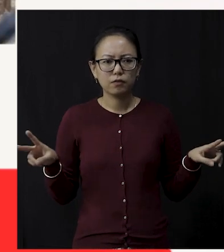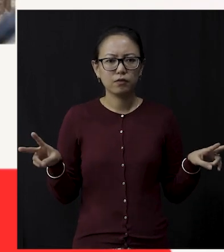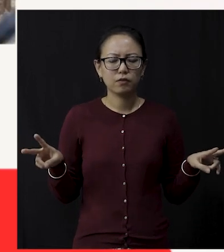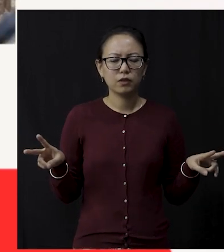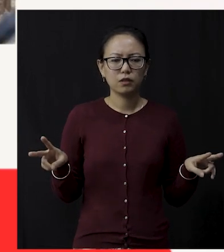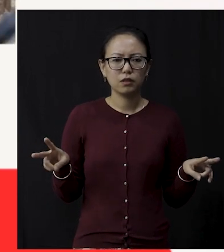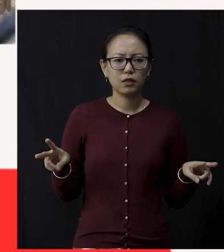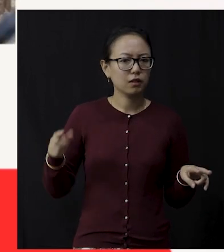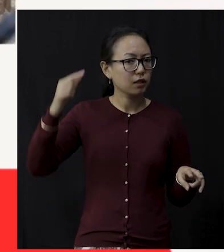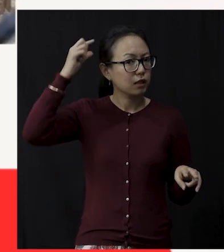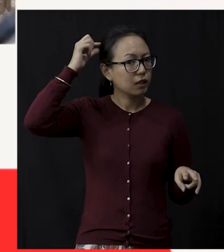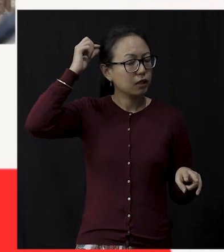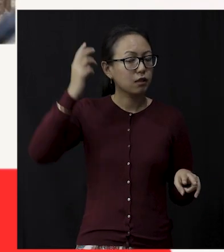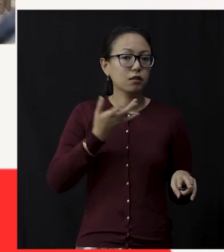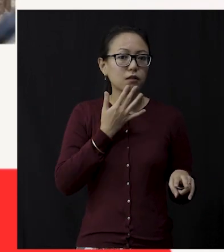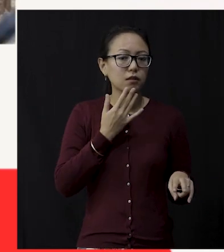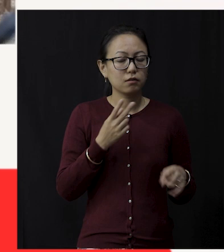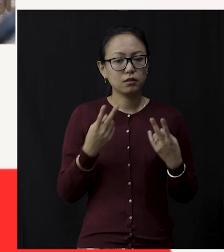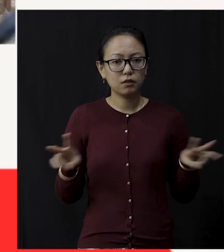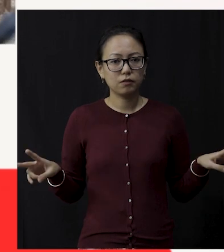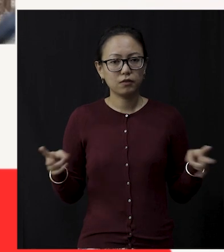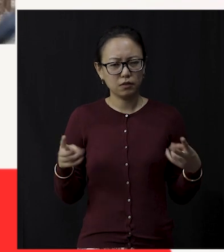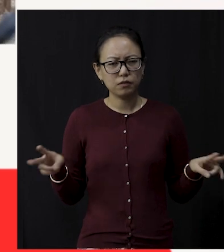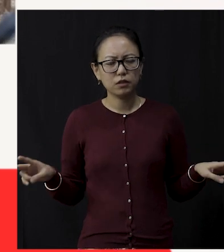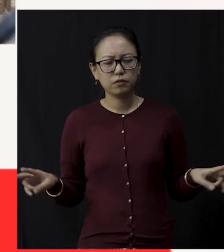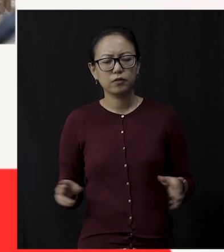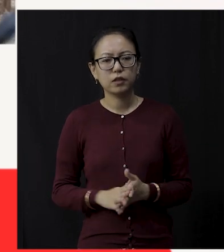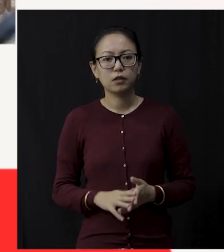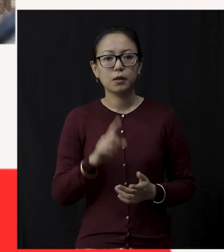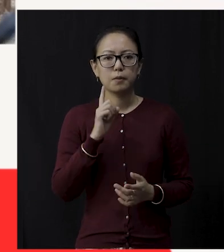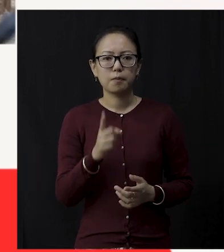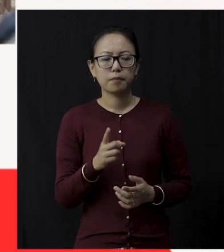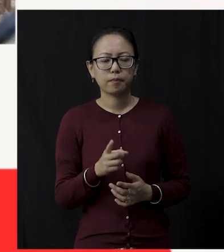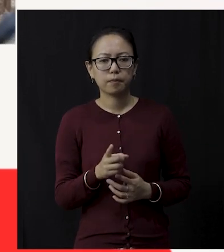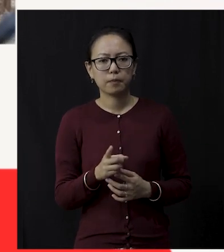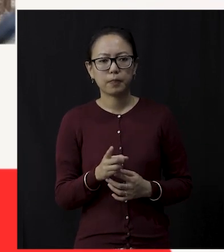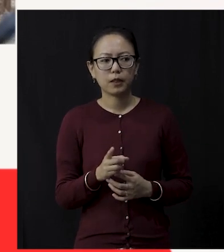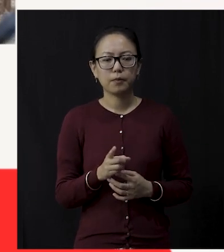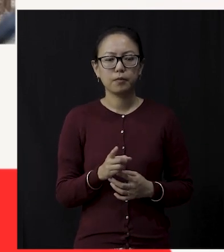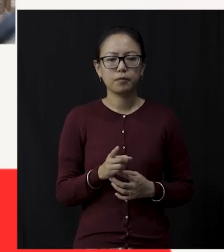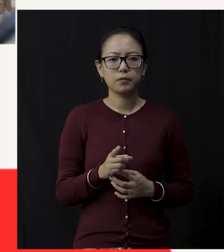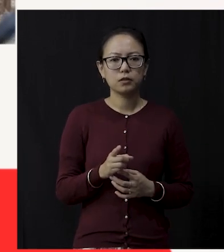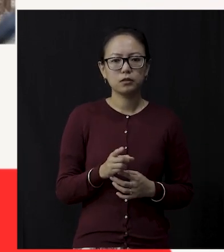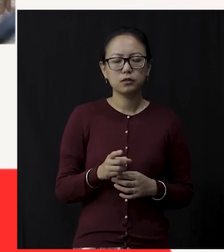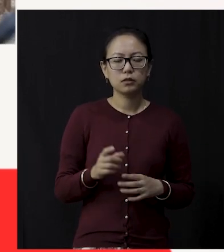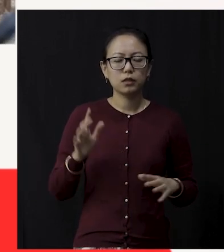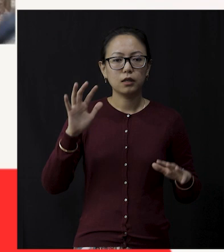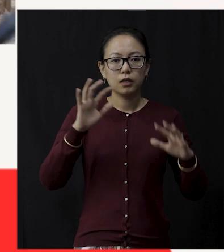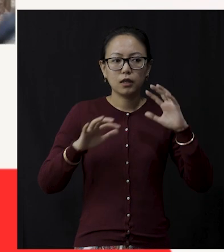part. Our body functions the same. But animals, no. They